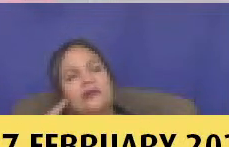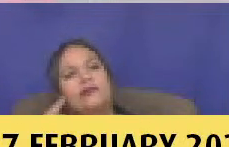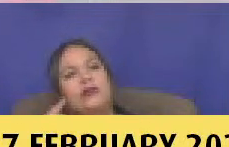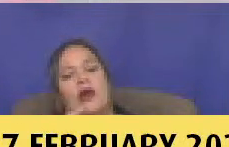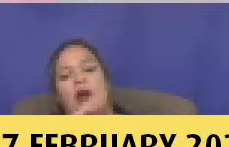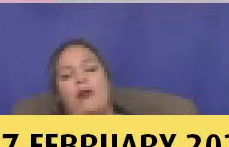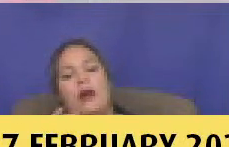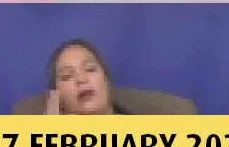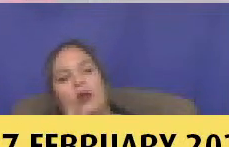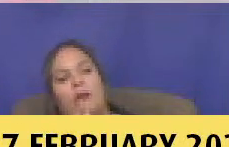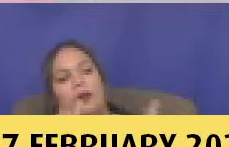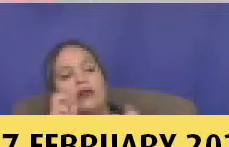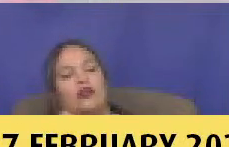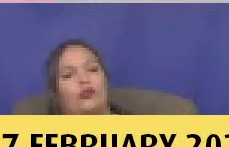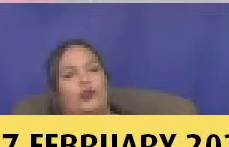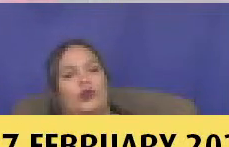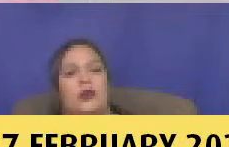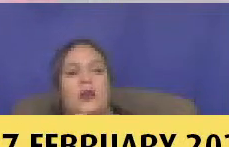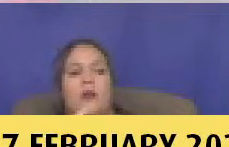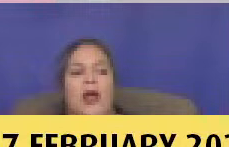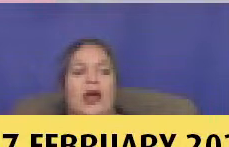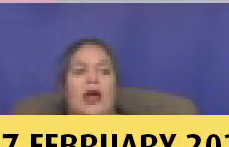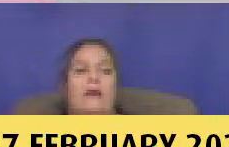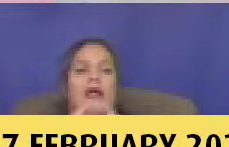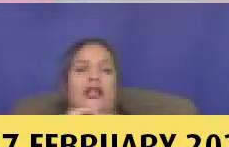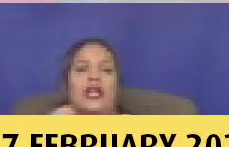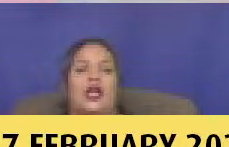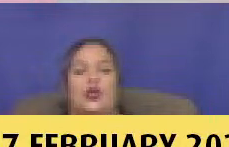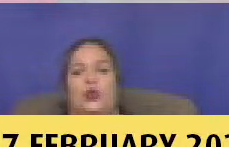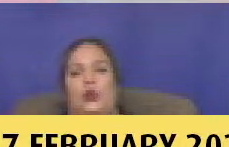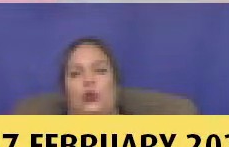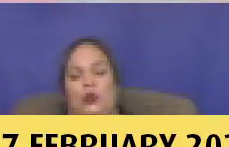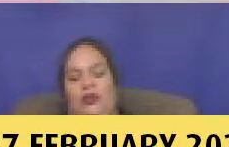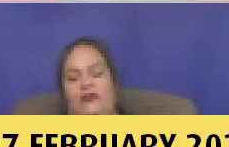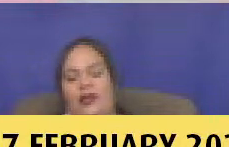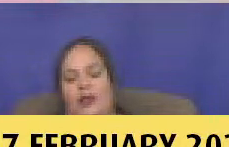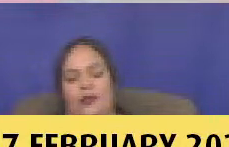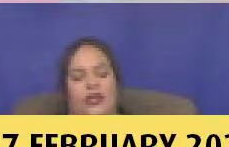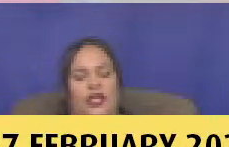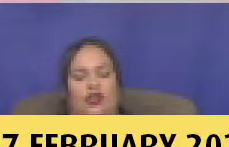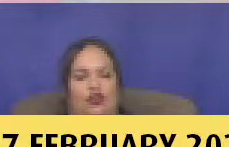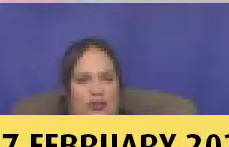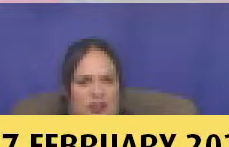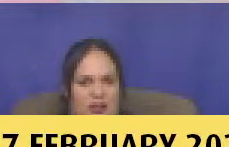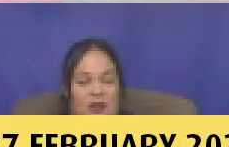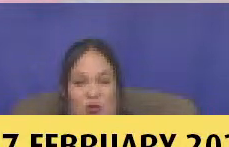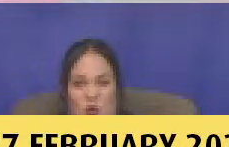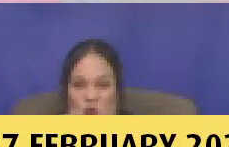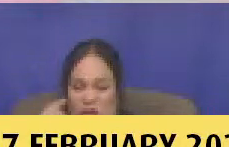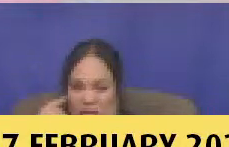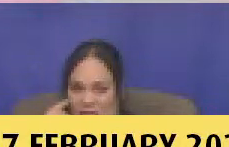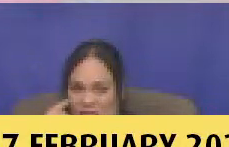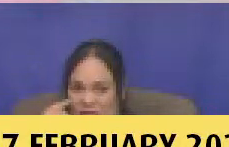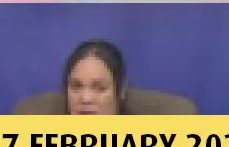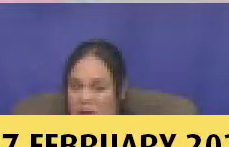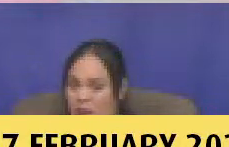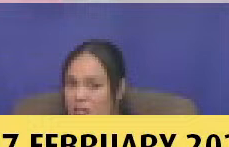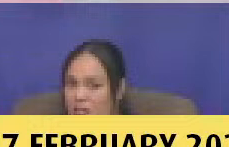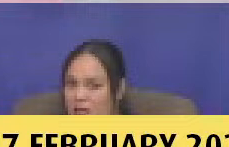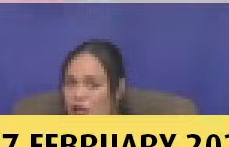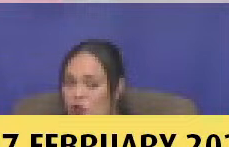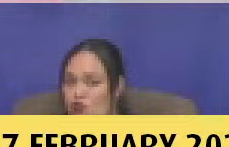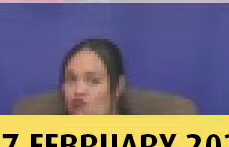public perception when it comes to the National Youth Development Agency? Do you think that young people